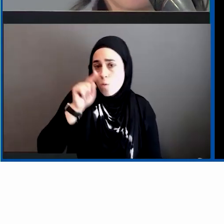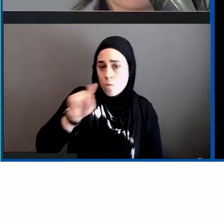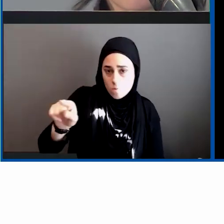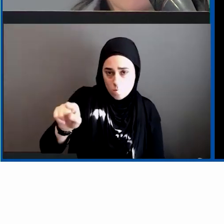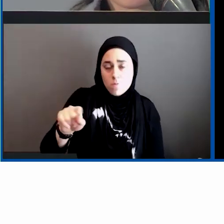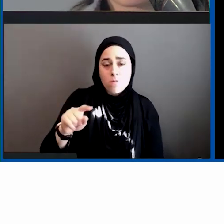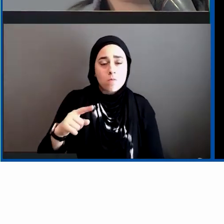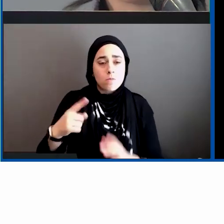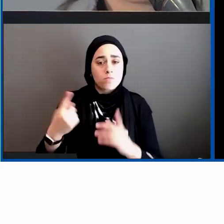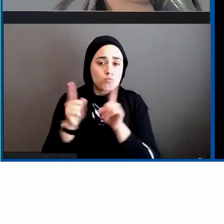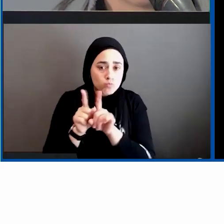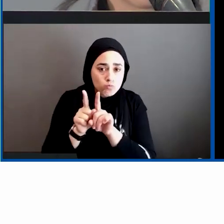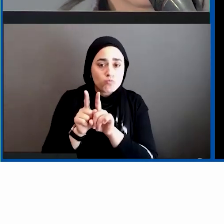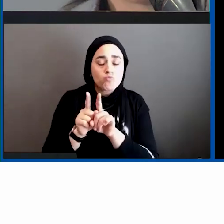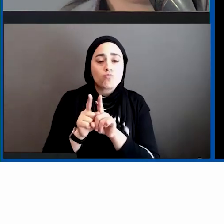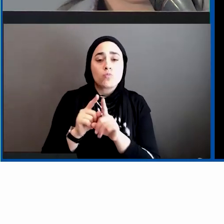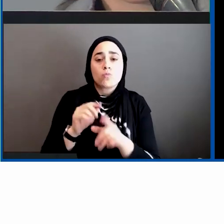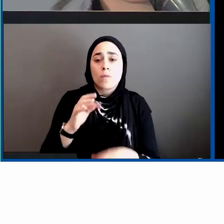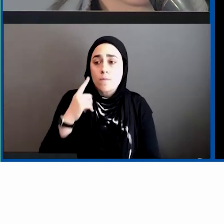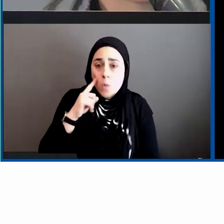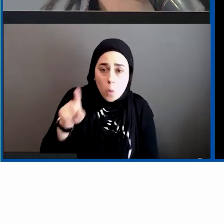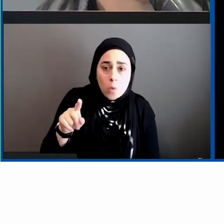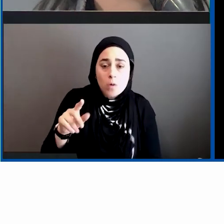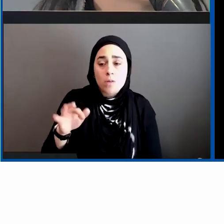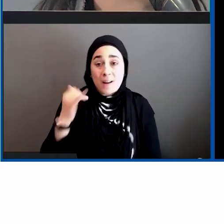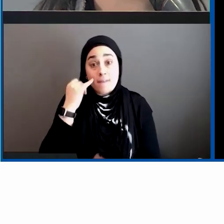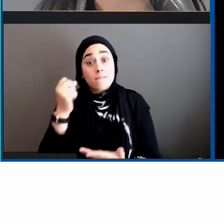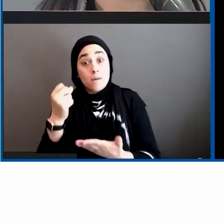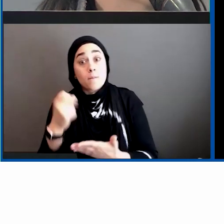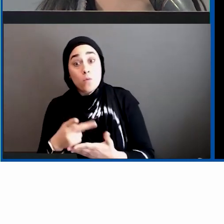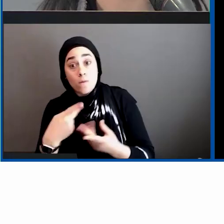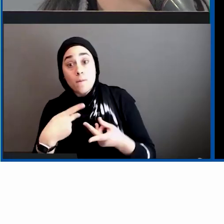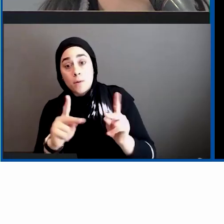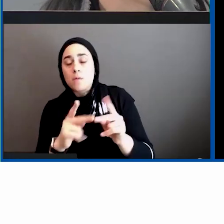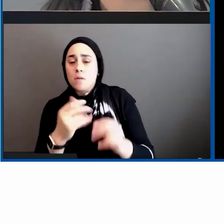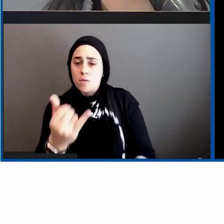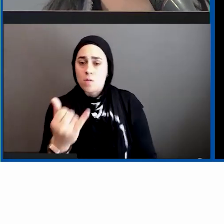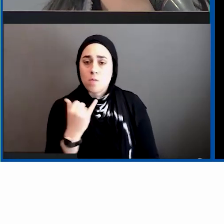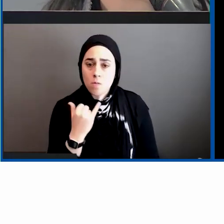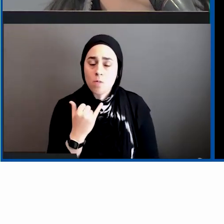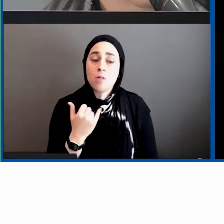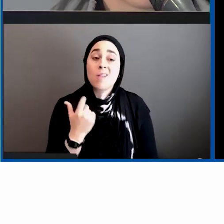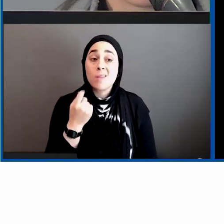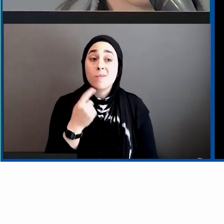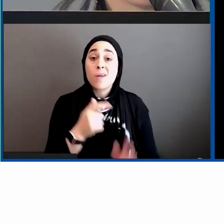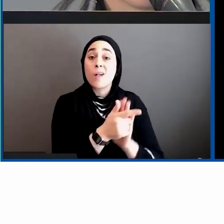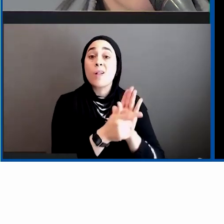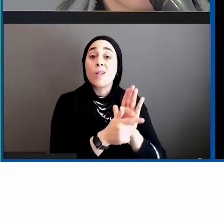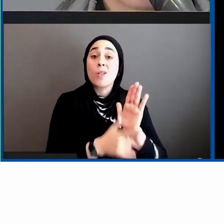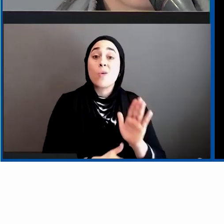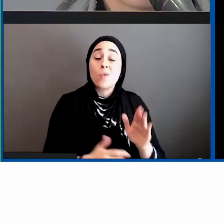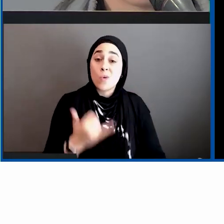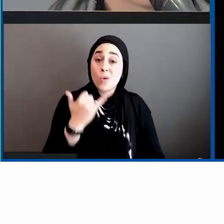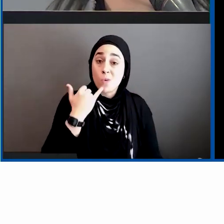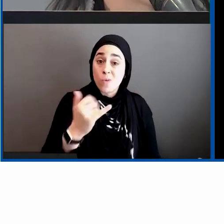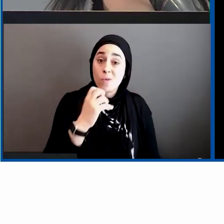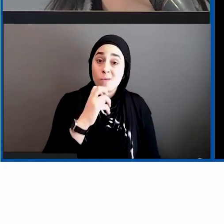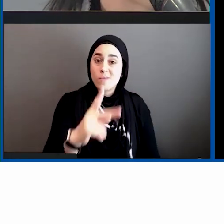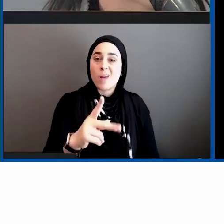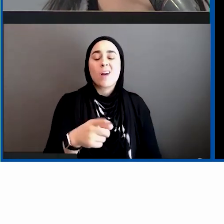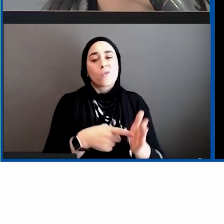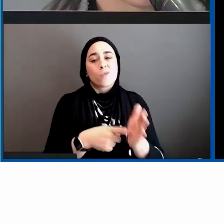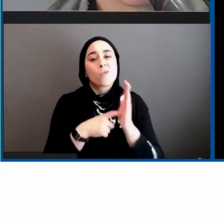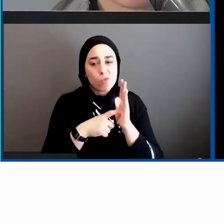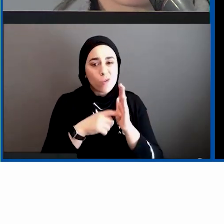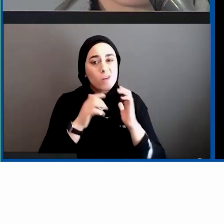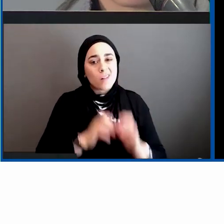be alongside them or for them with their consent, but the arranged callback will require that they be there in the room